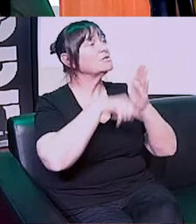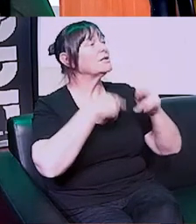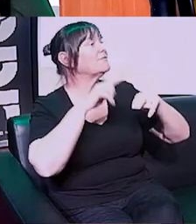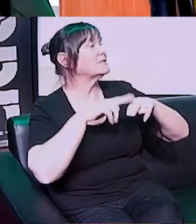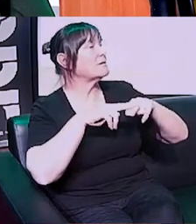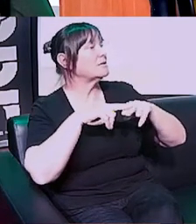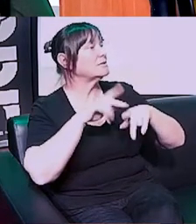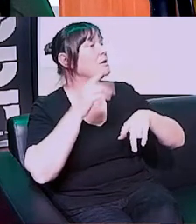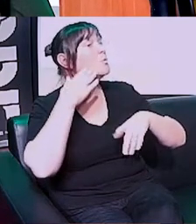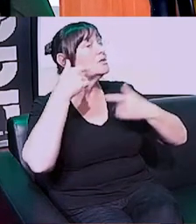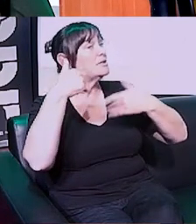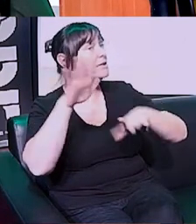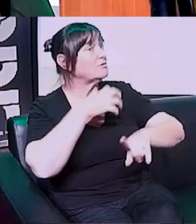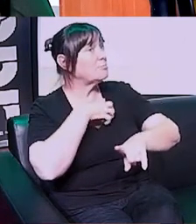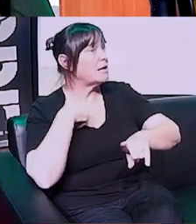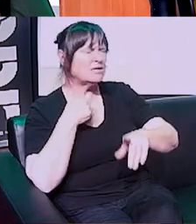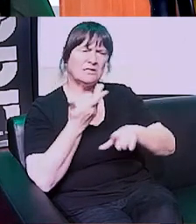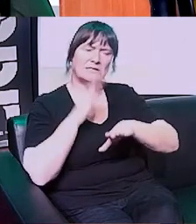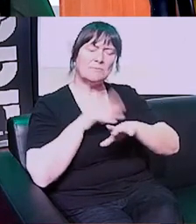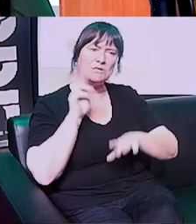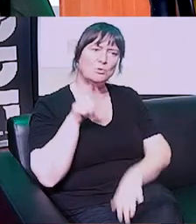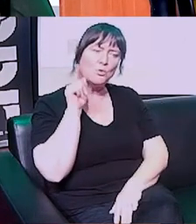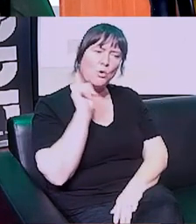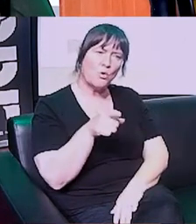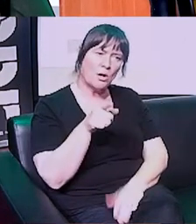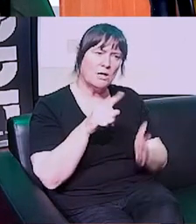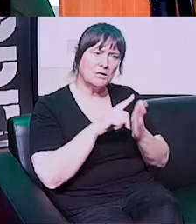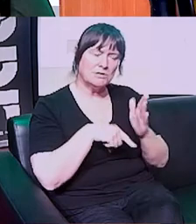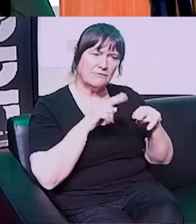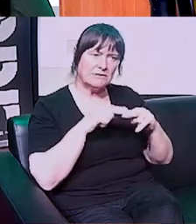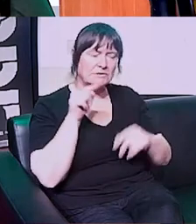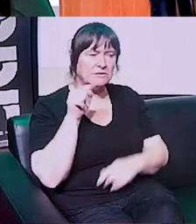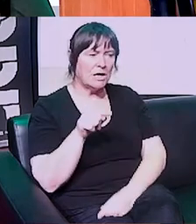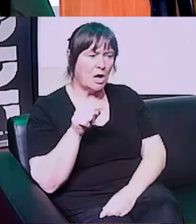she actually left Parliament, the last time I saw her, we were actually